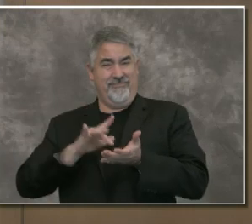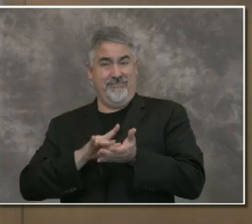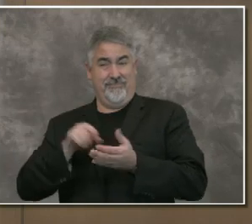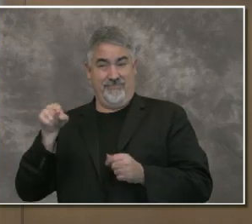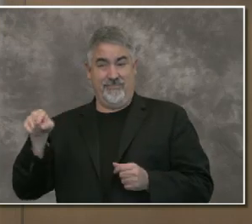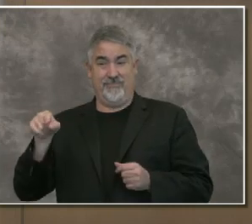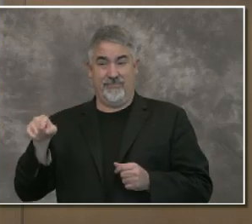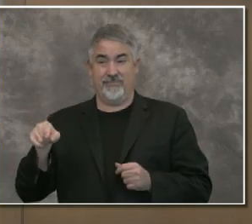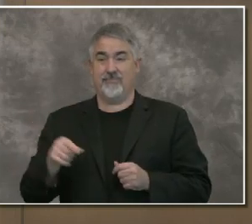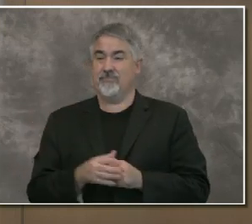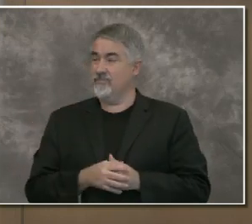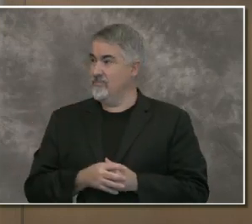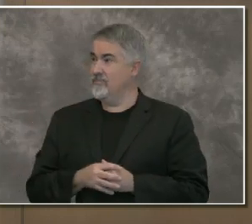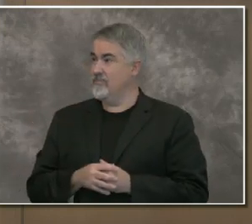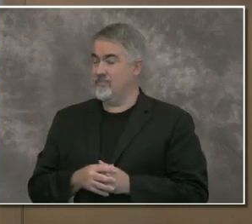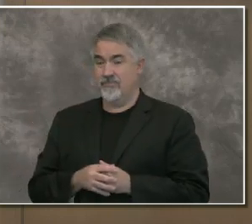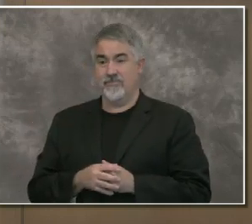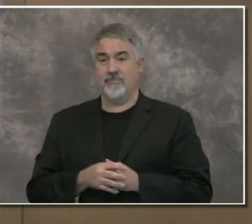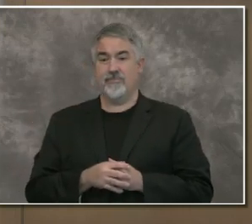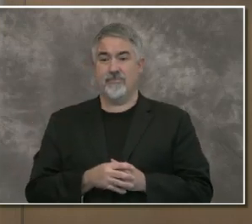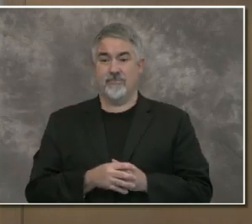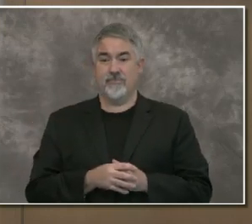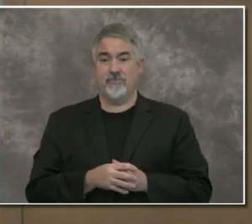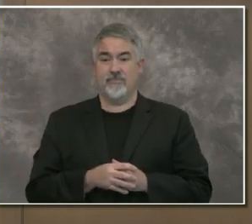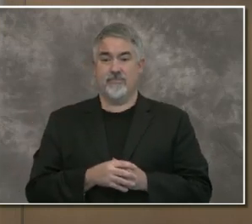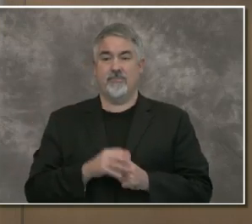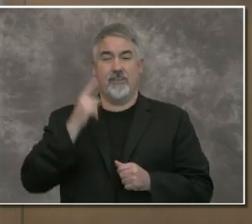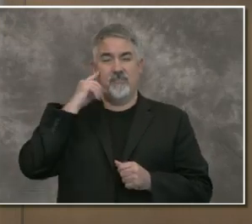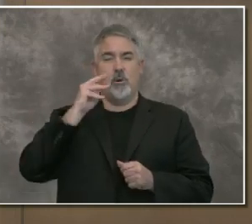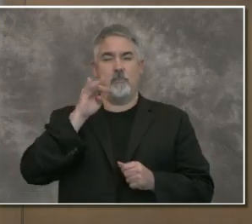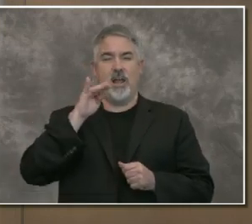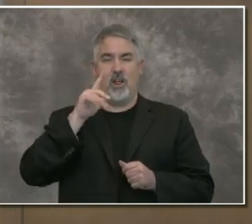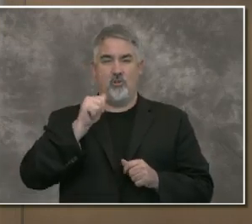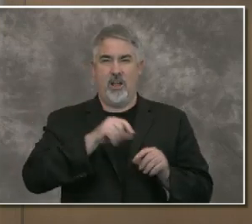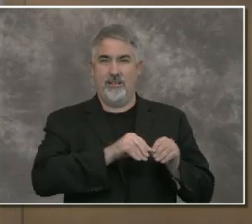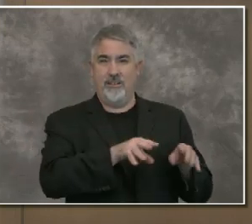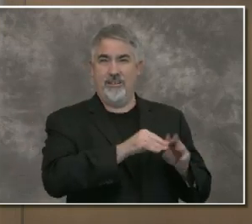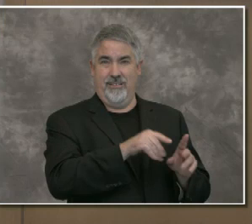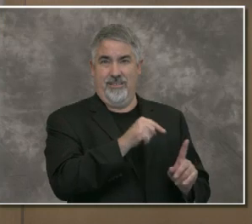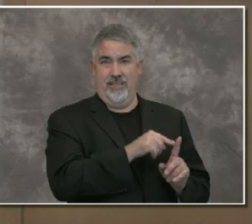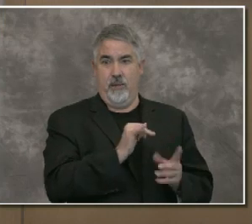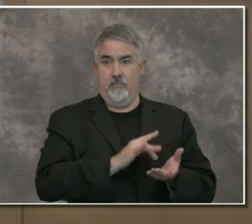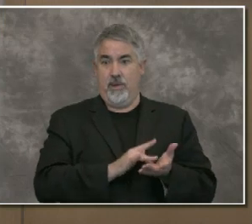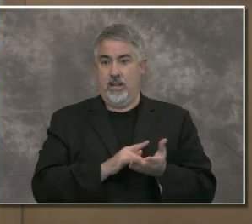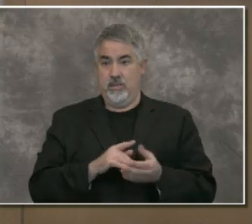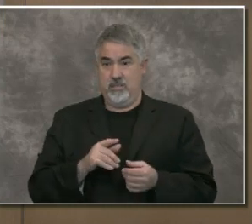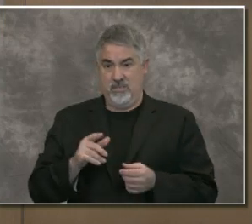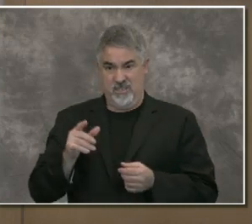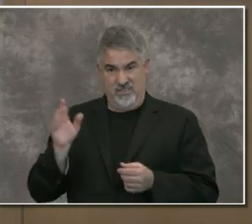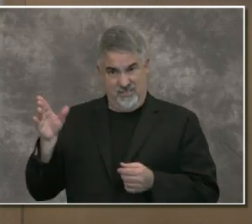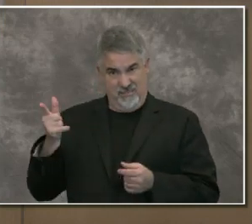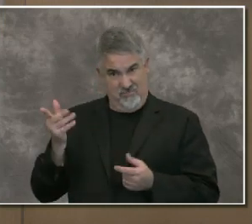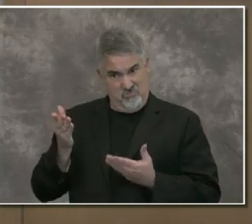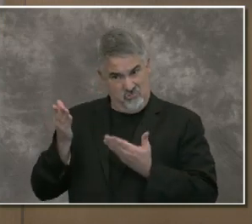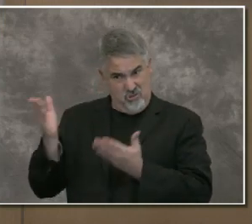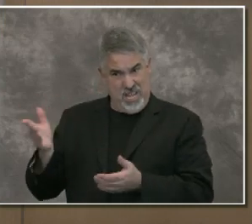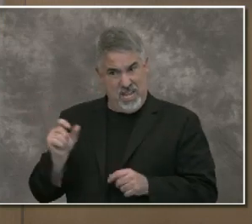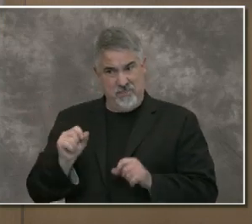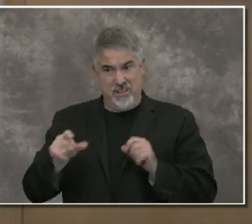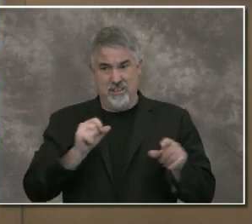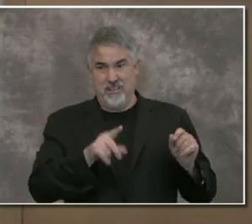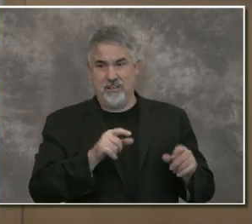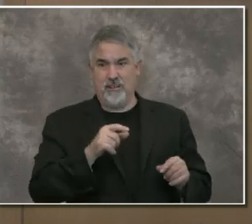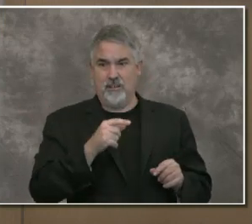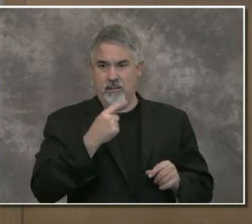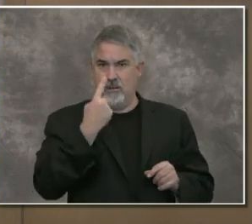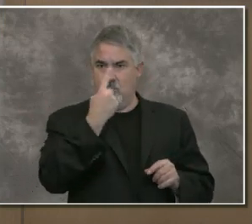not recommended? Wait, no, that's not clear. Not if it's recommended. I would like clarification because a family tells me their father